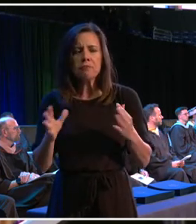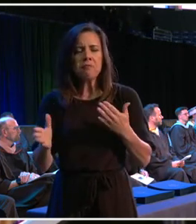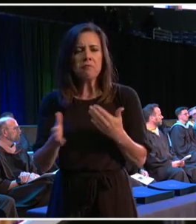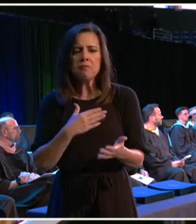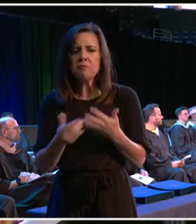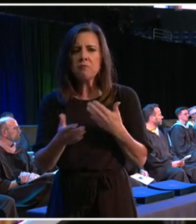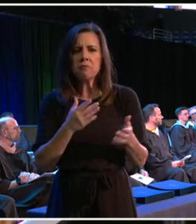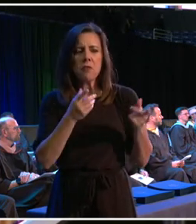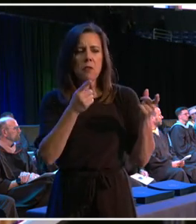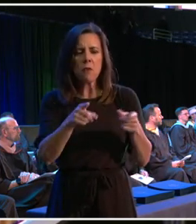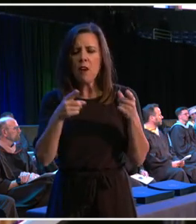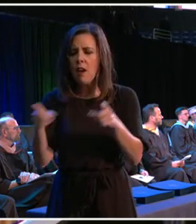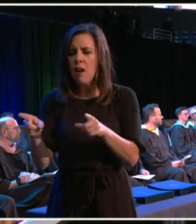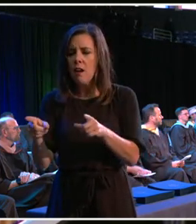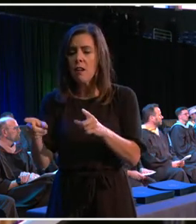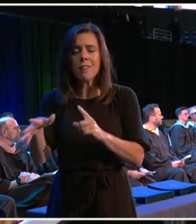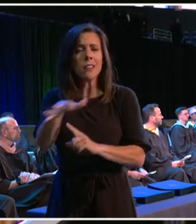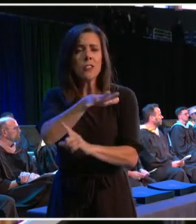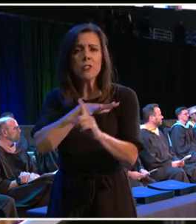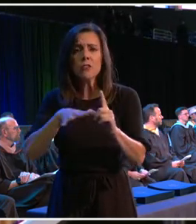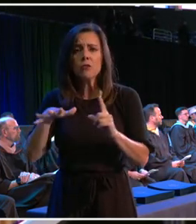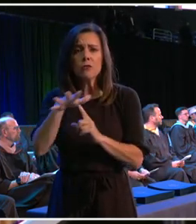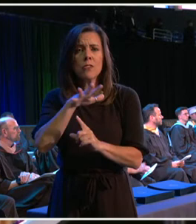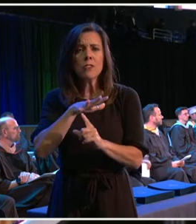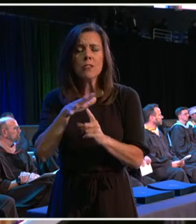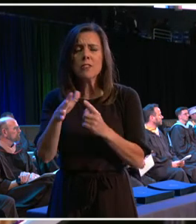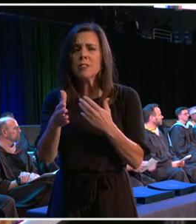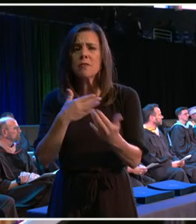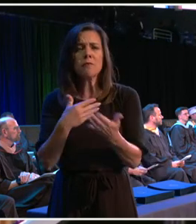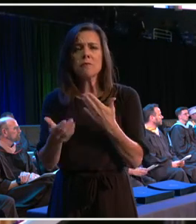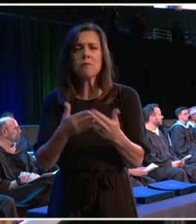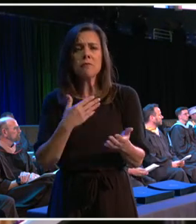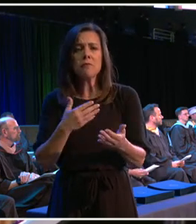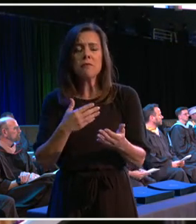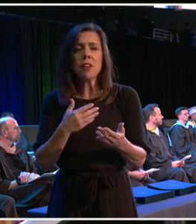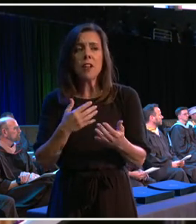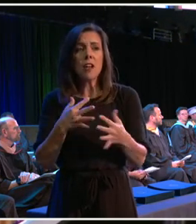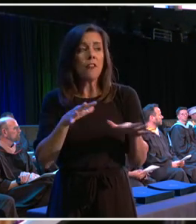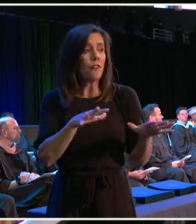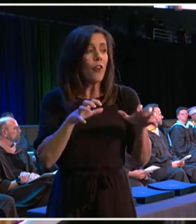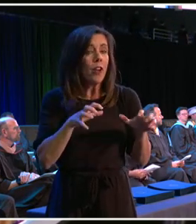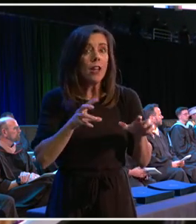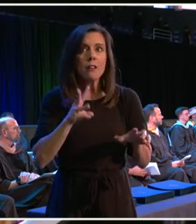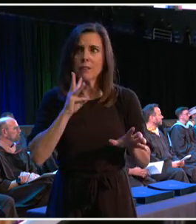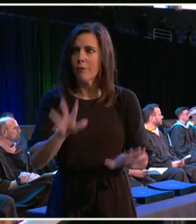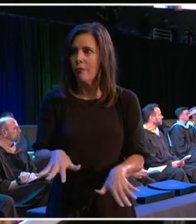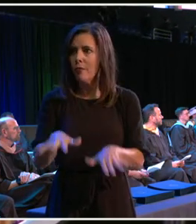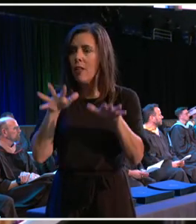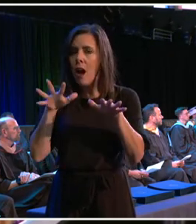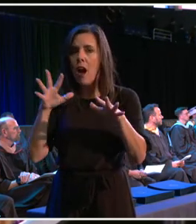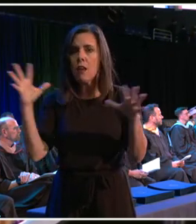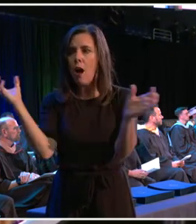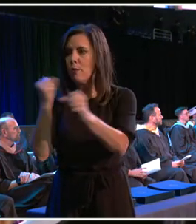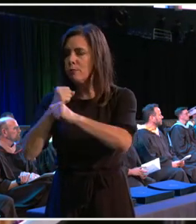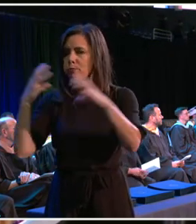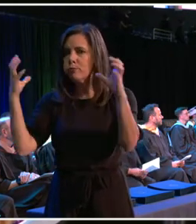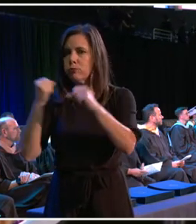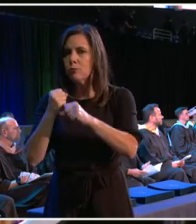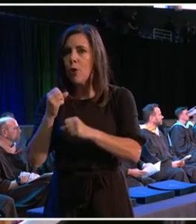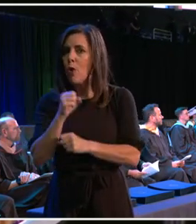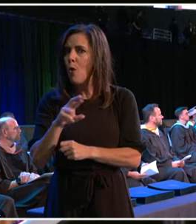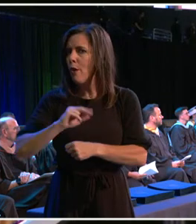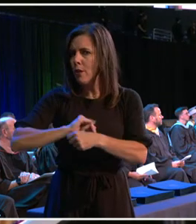the obstacle, the situation, or circumstance, not freeze, flood, explosion, nor